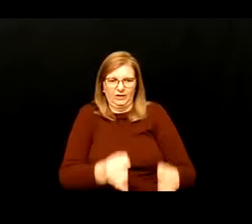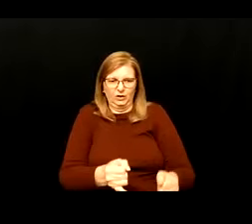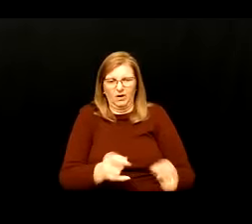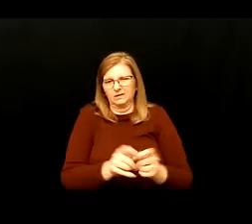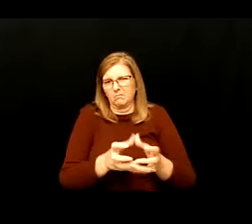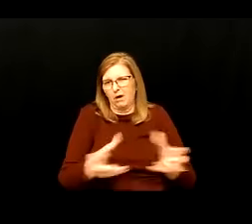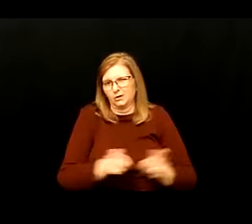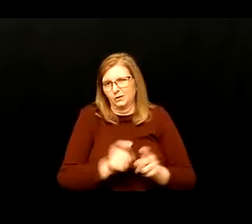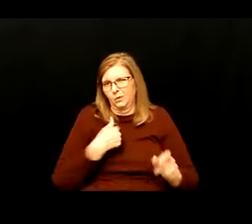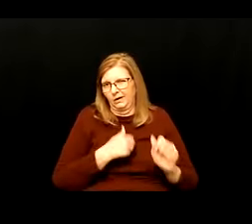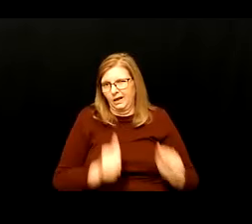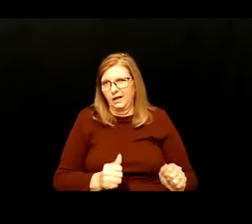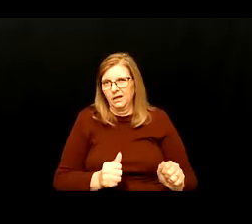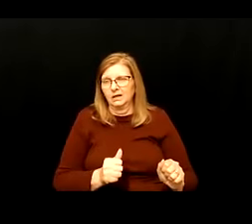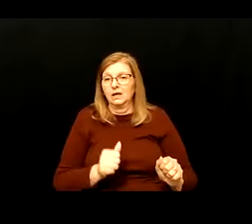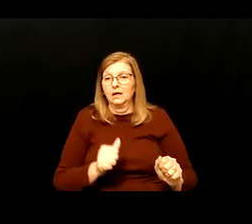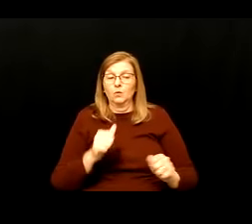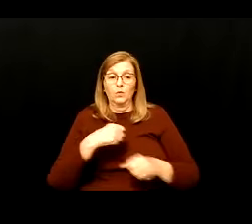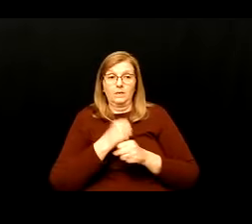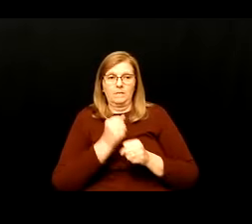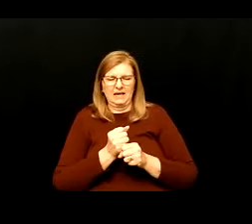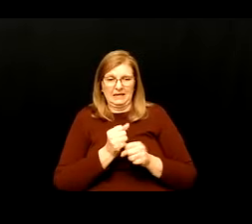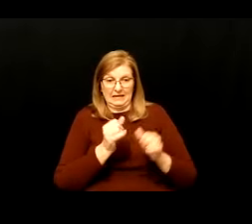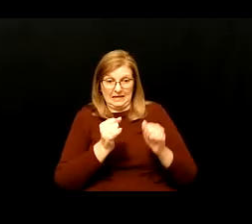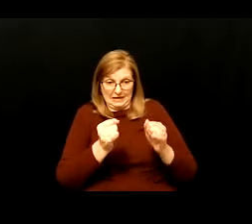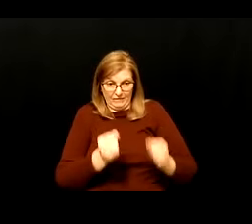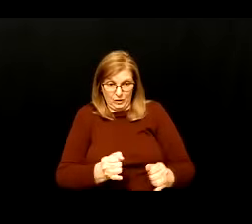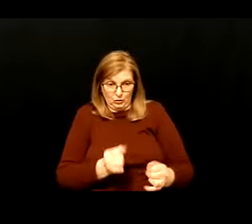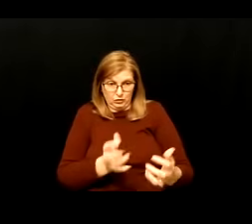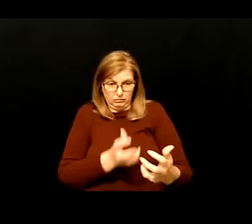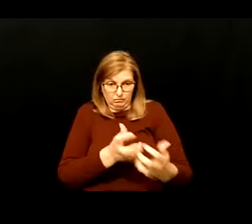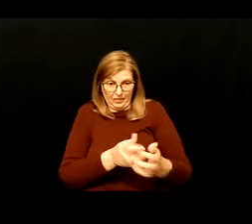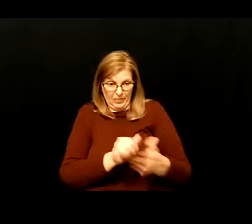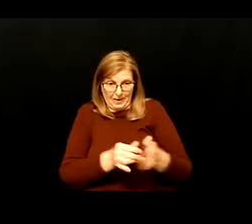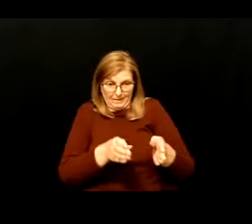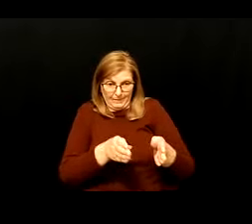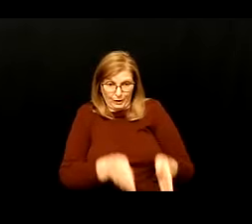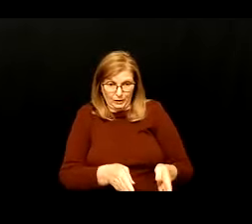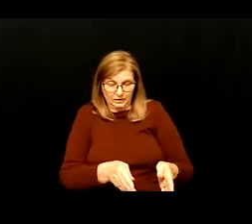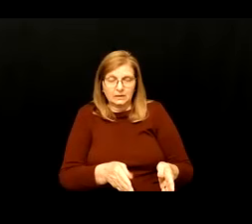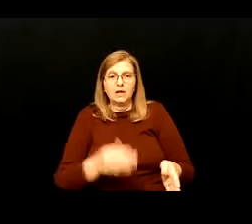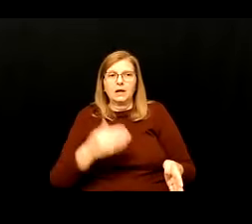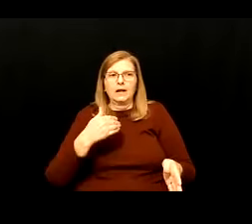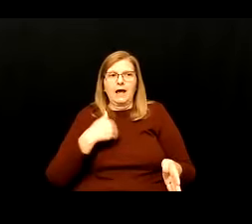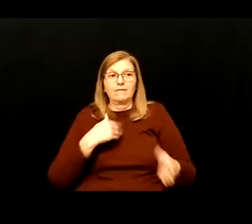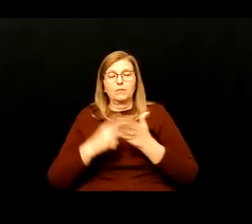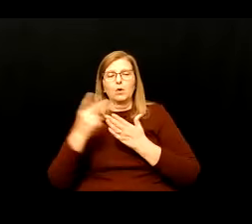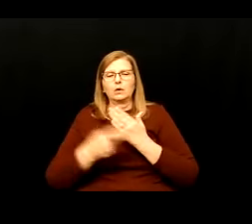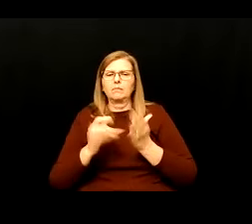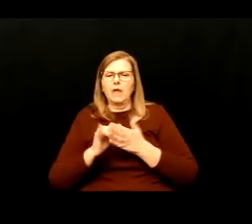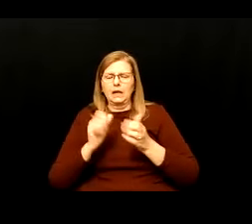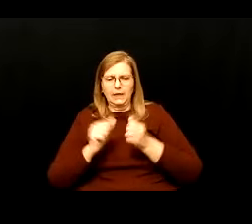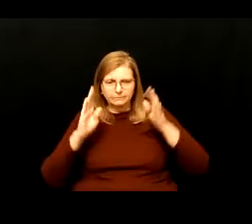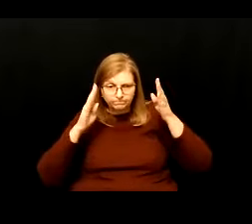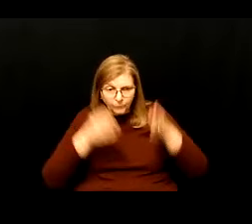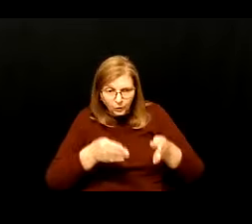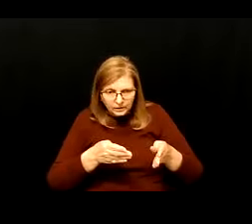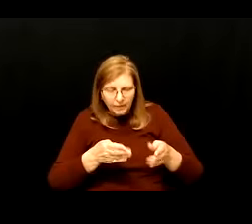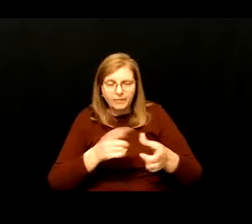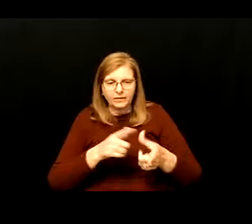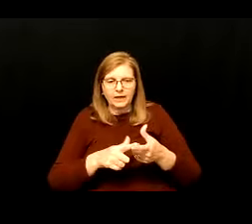by individualizing them and actually having a program that can address that, we bring action to